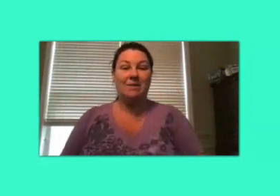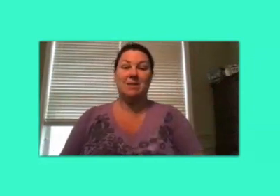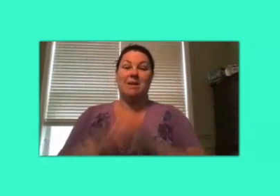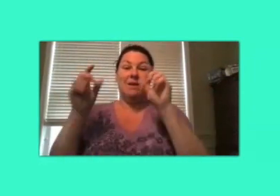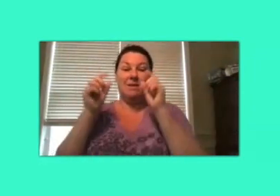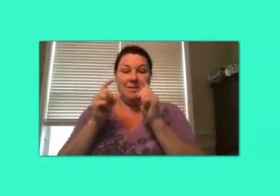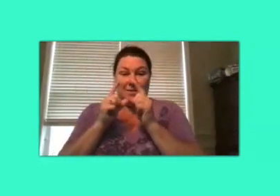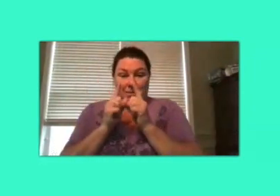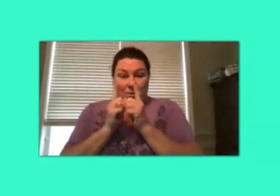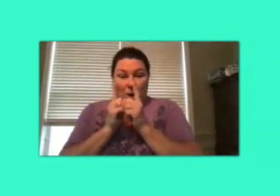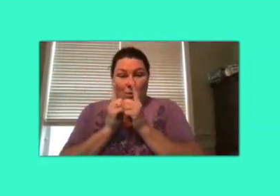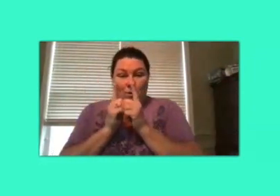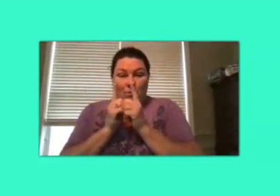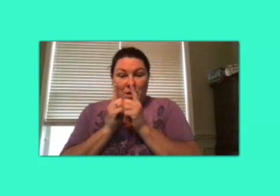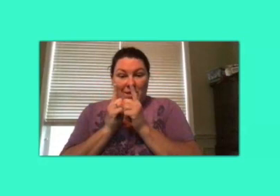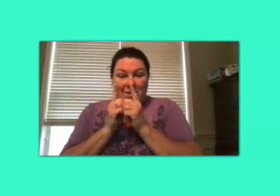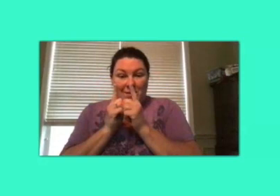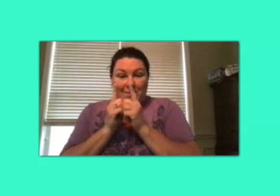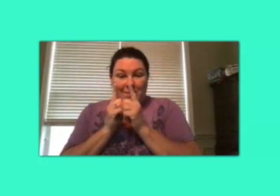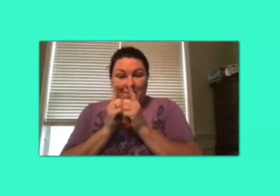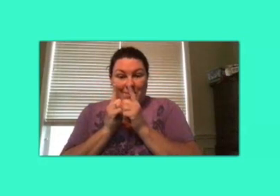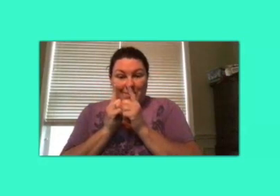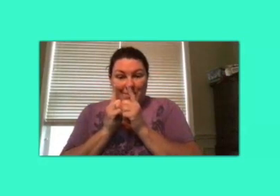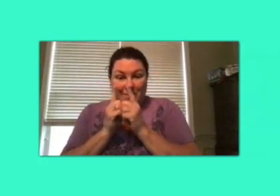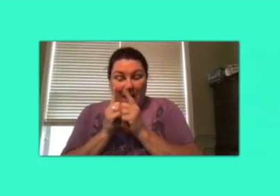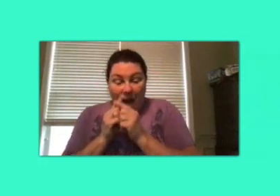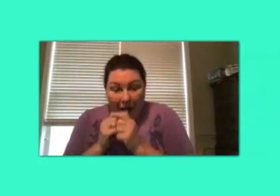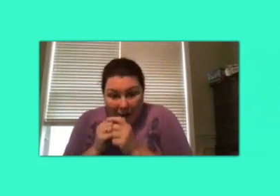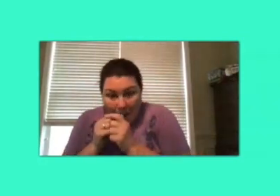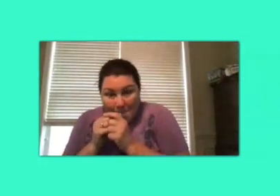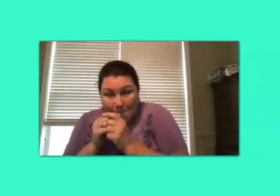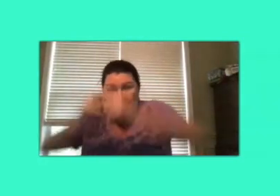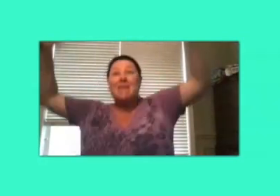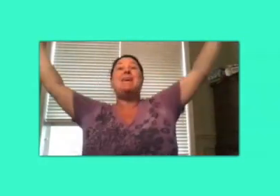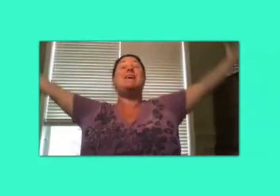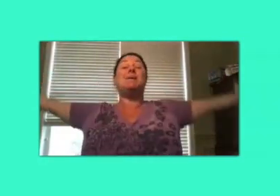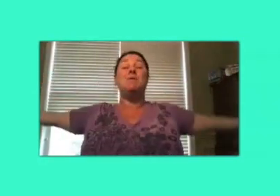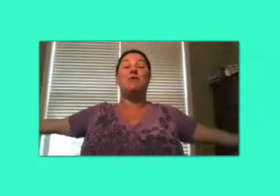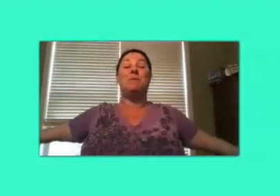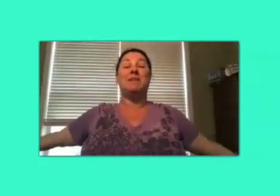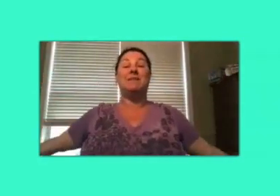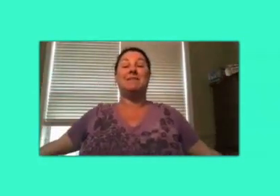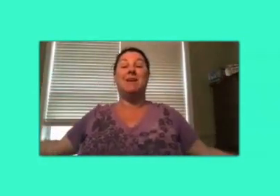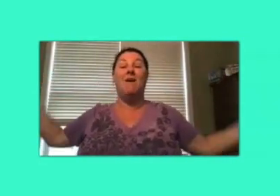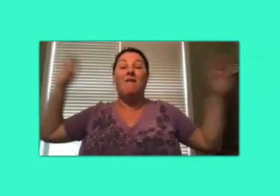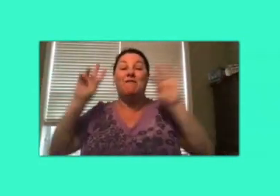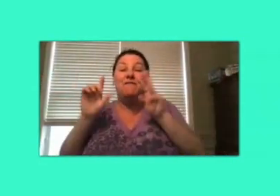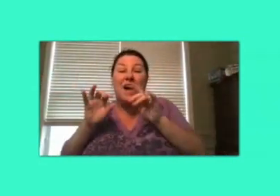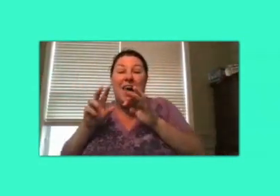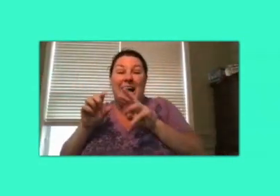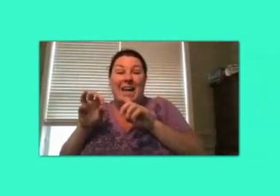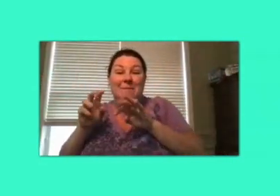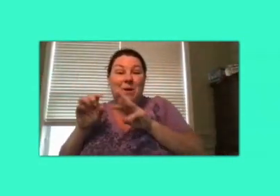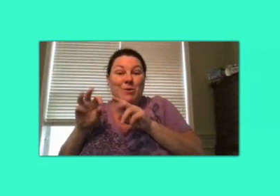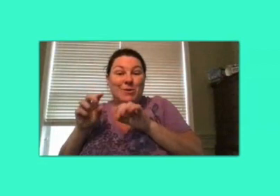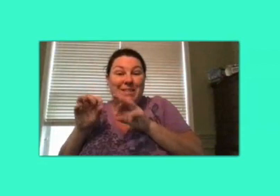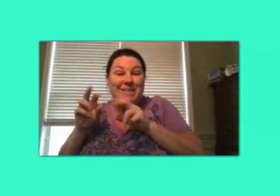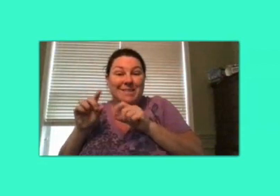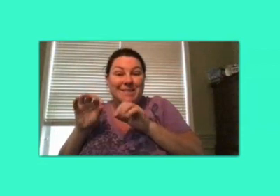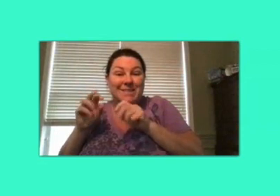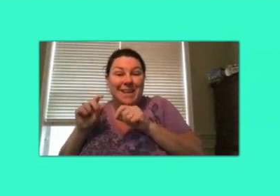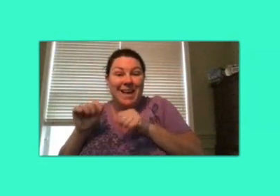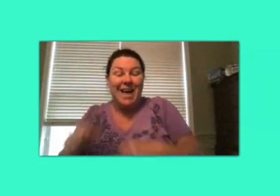talk about. Small movements and big movements. Fine